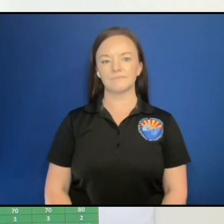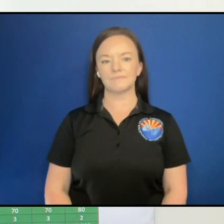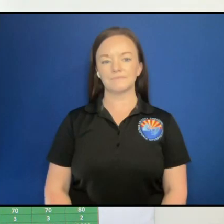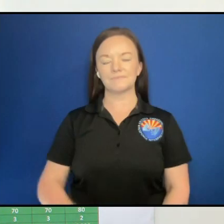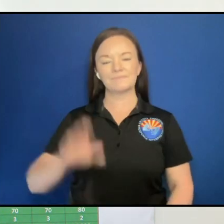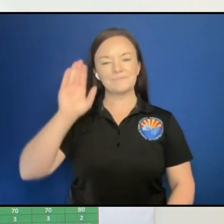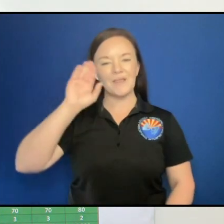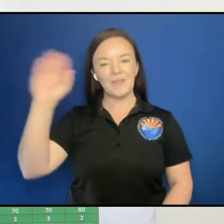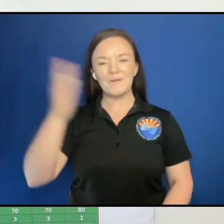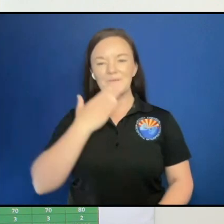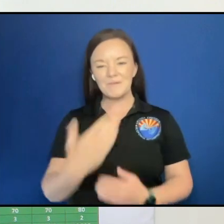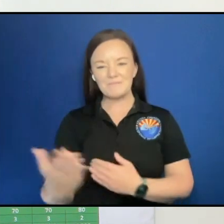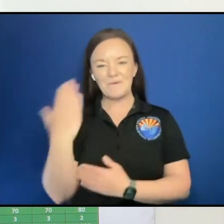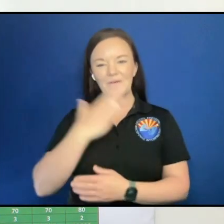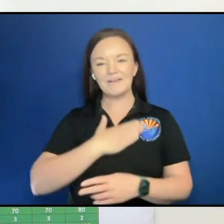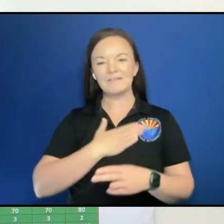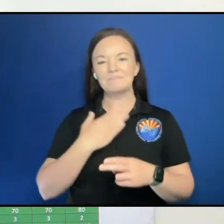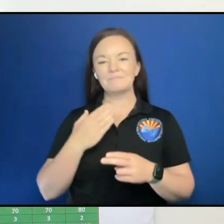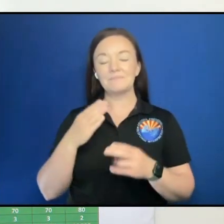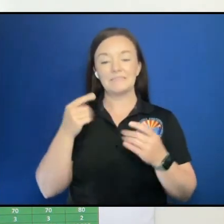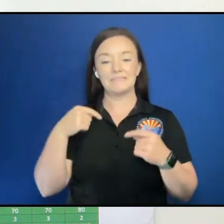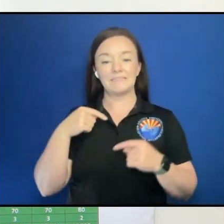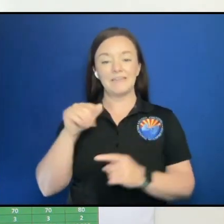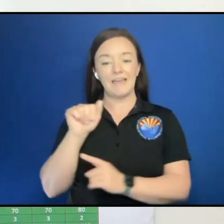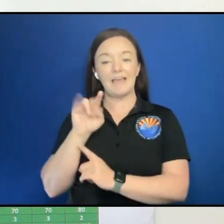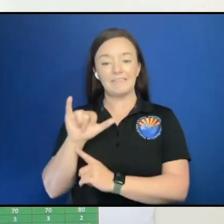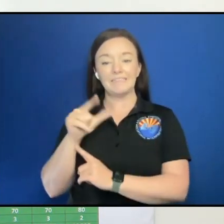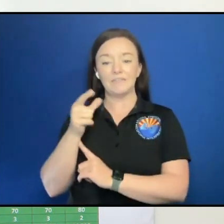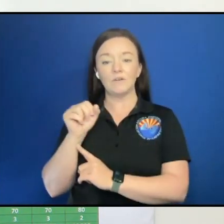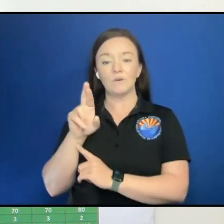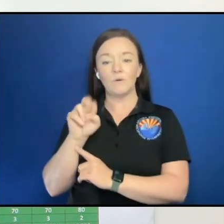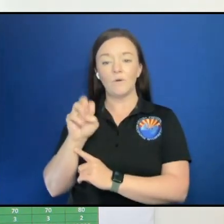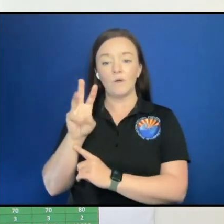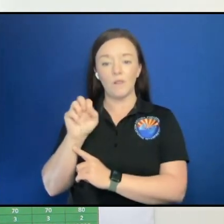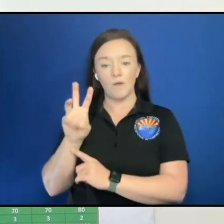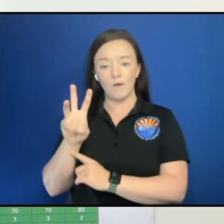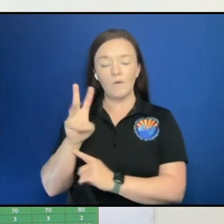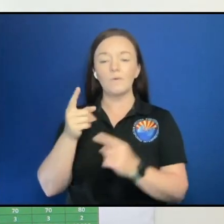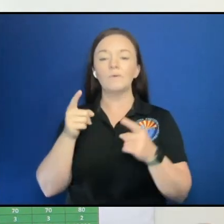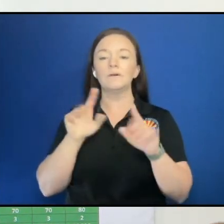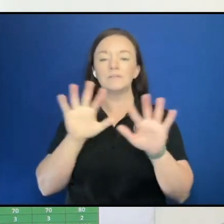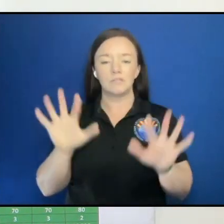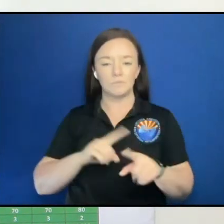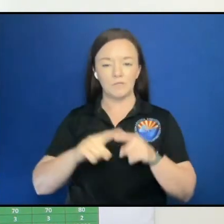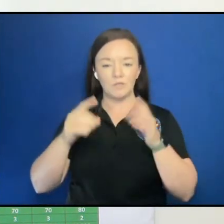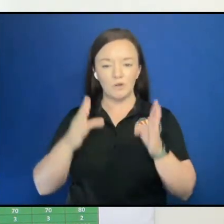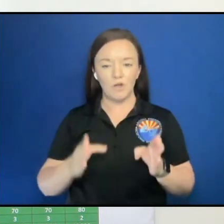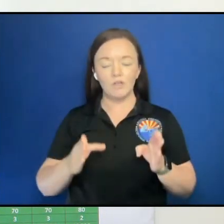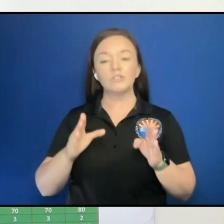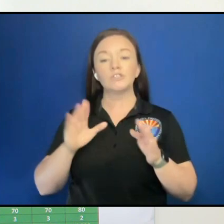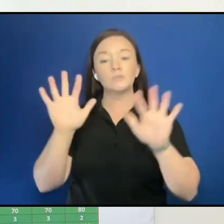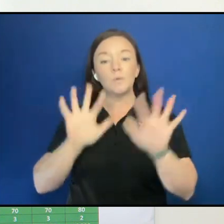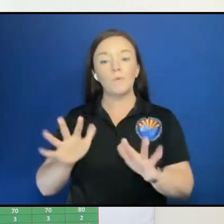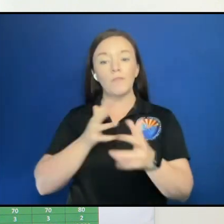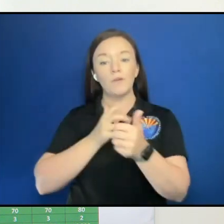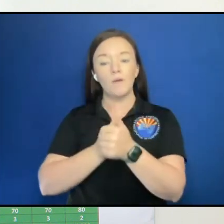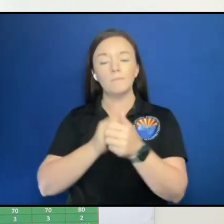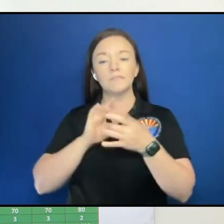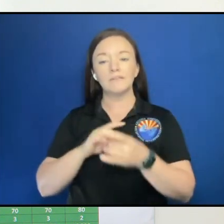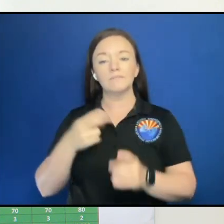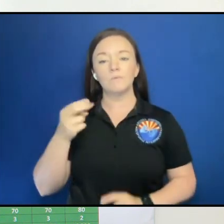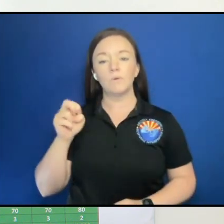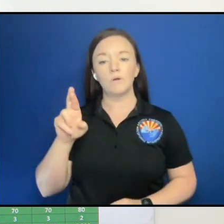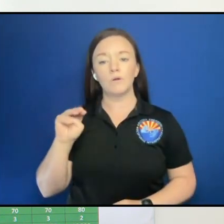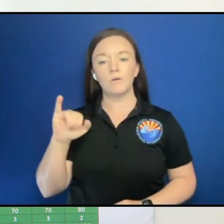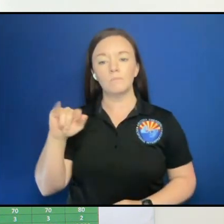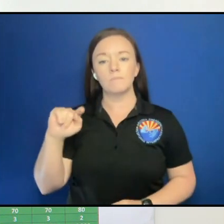Hey, good morning. This is Incident Meteorologist Andy Gorelow with your daily weather update for the Hermit's Peak Calf Canyon fire. We are coming